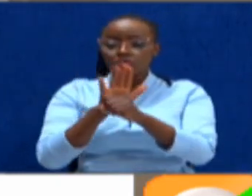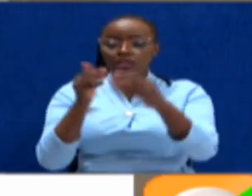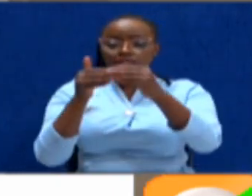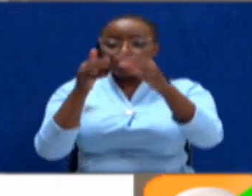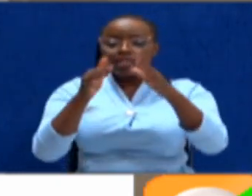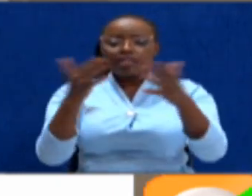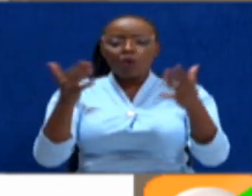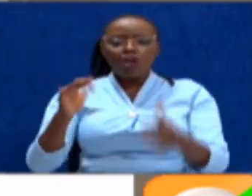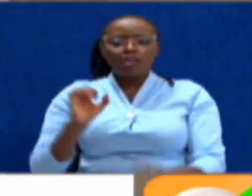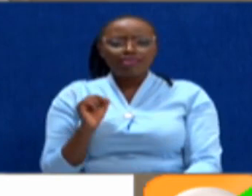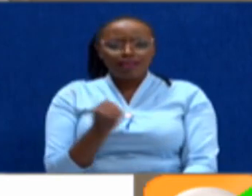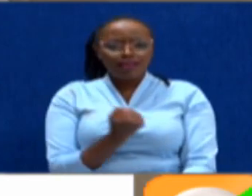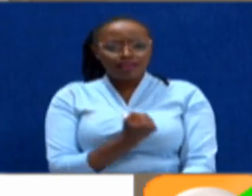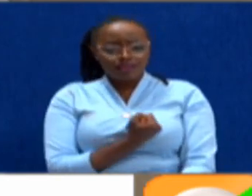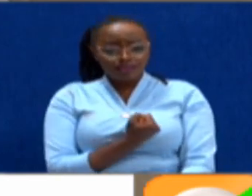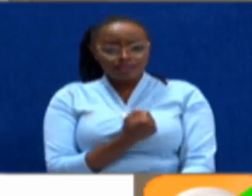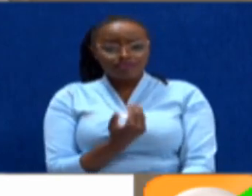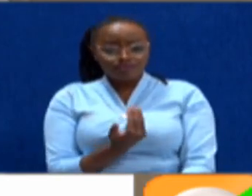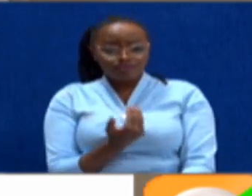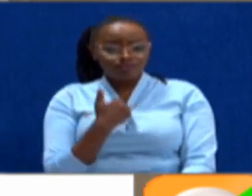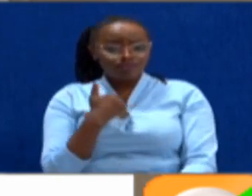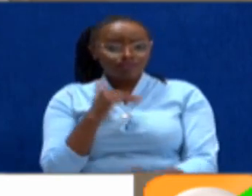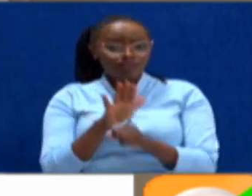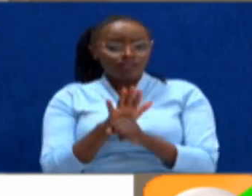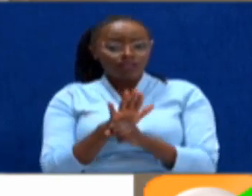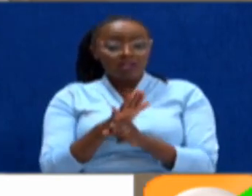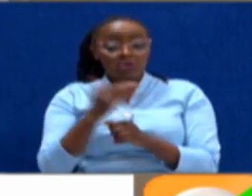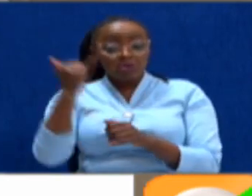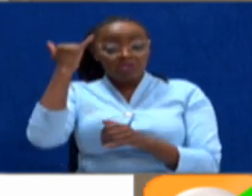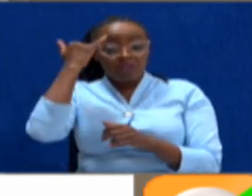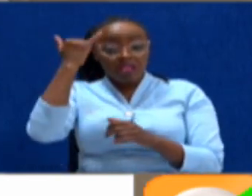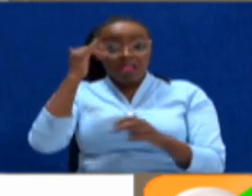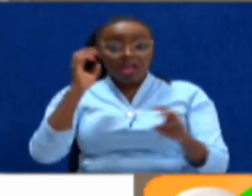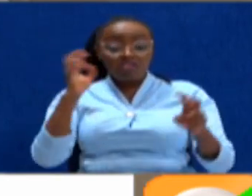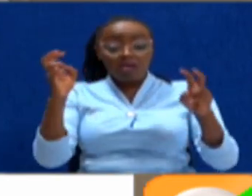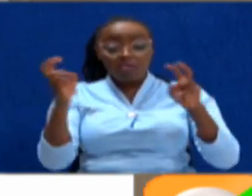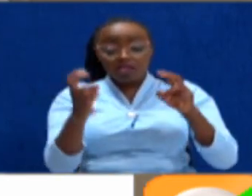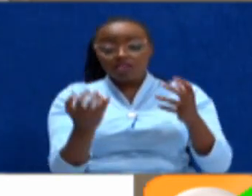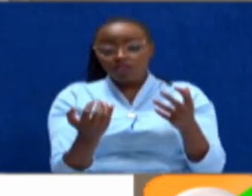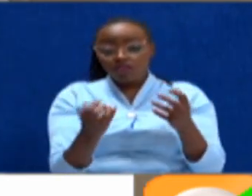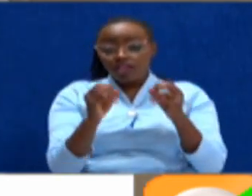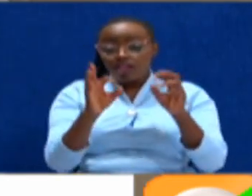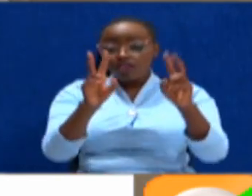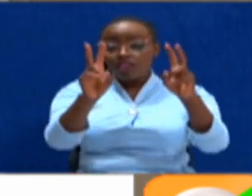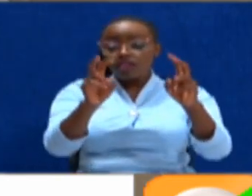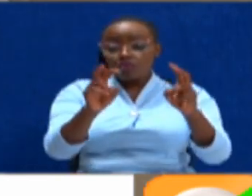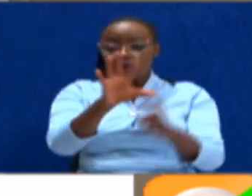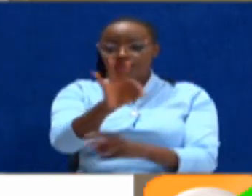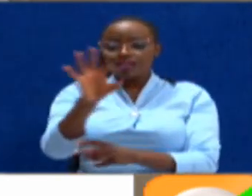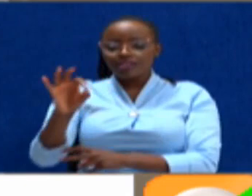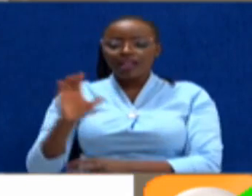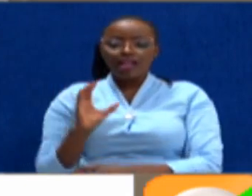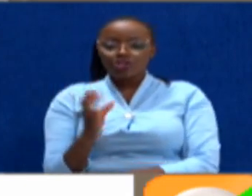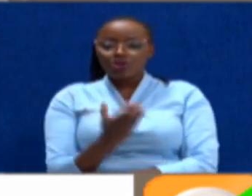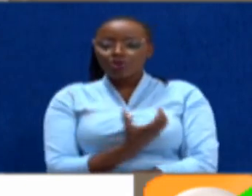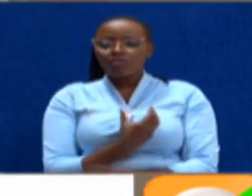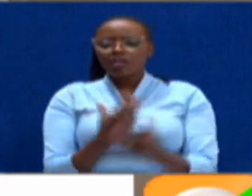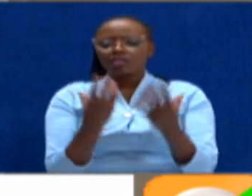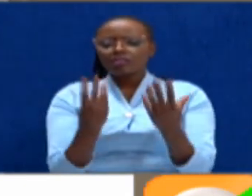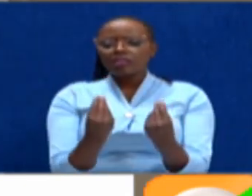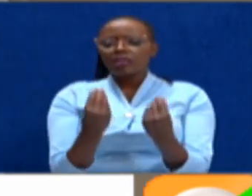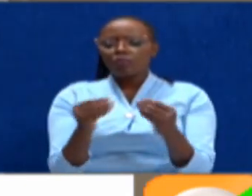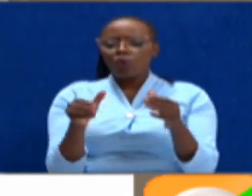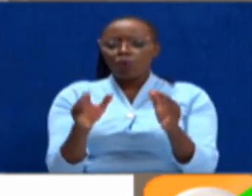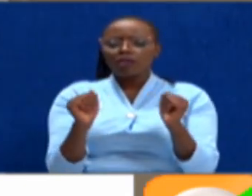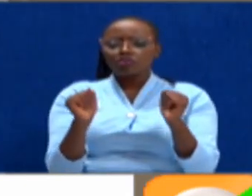the Senate. And there has been a perception that if the matter was to go to a select committee, it is a simple way